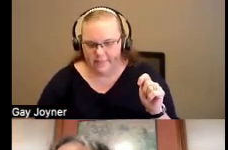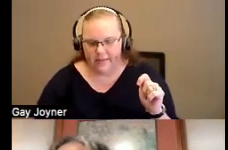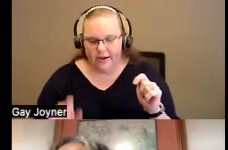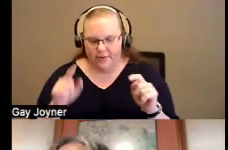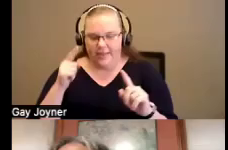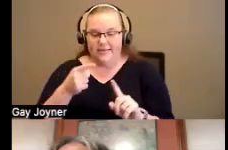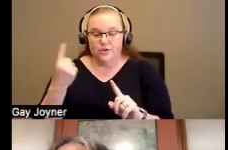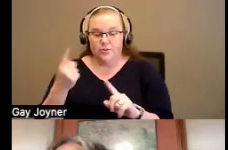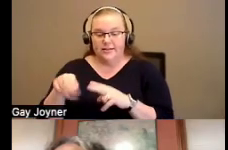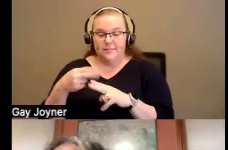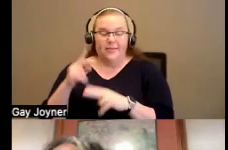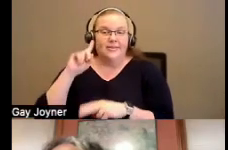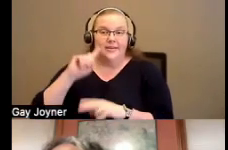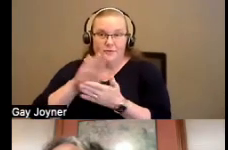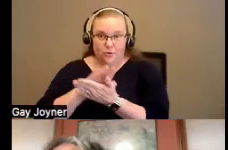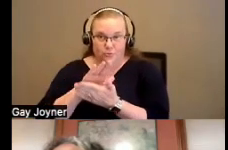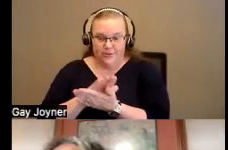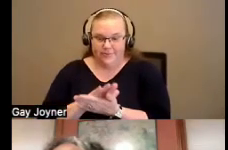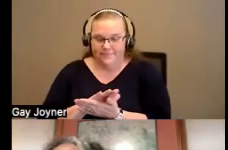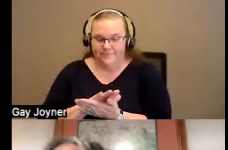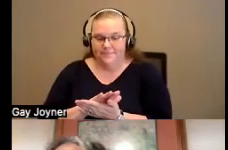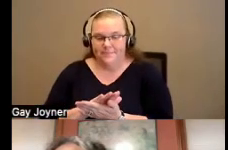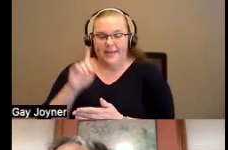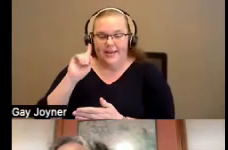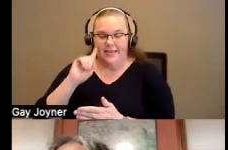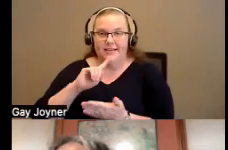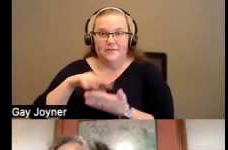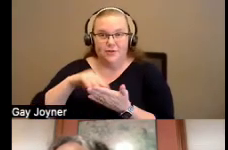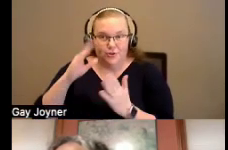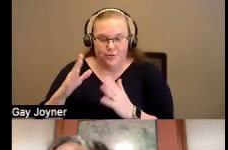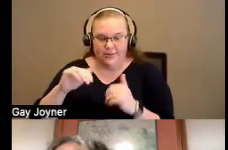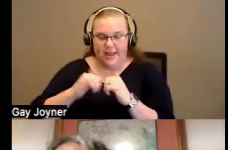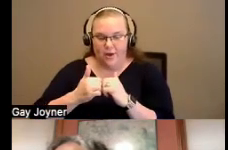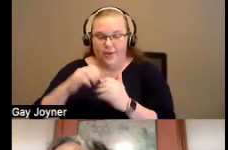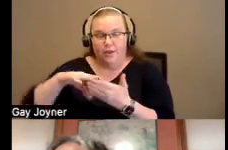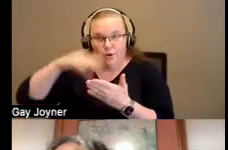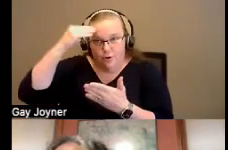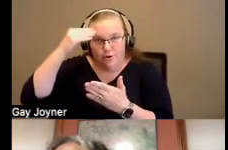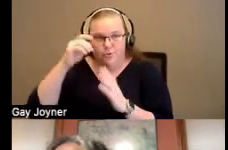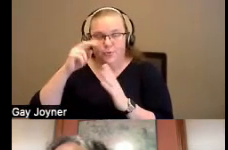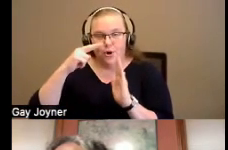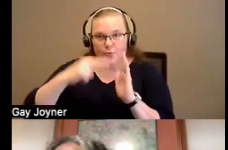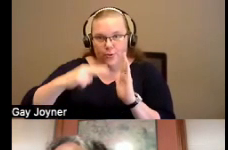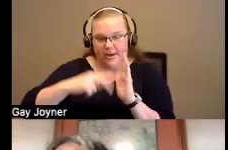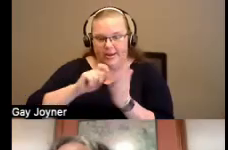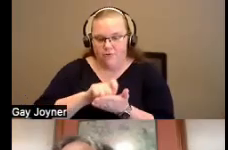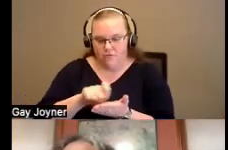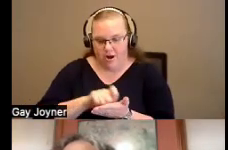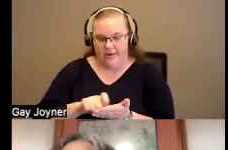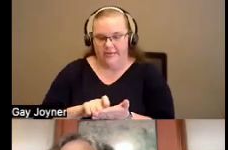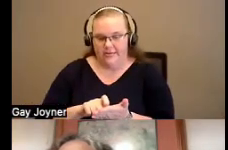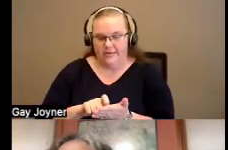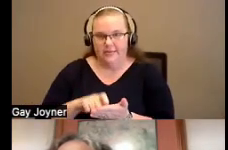Yeah. okay, this one is about the deaf schools and the deaf students, how they learn to read